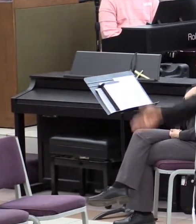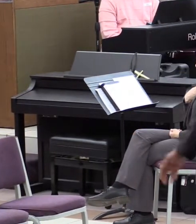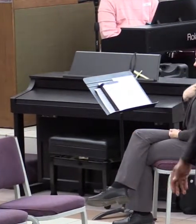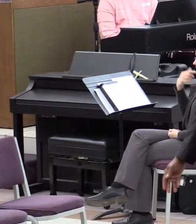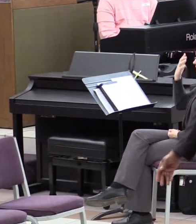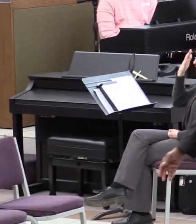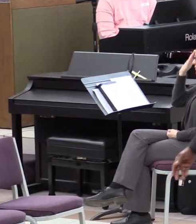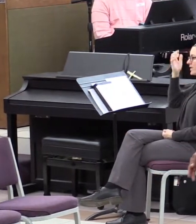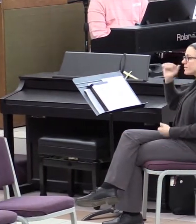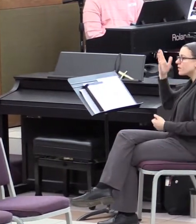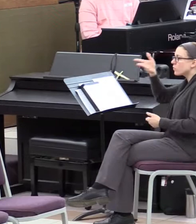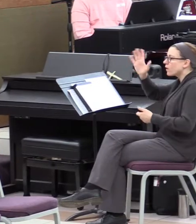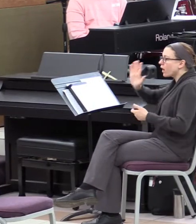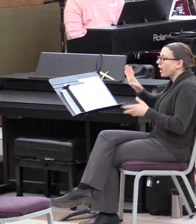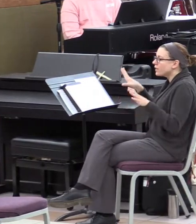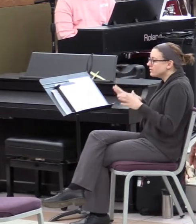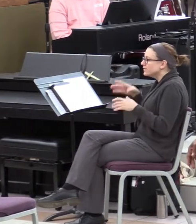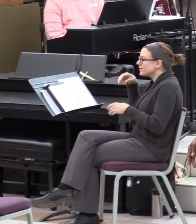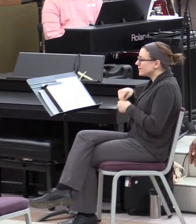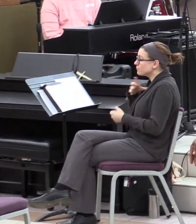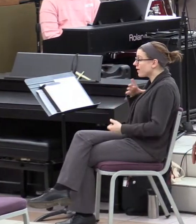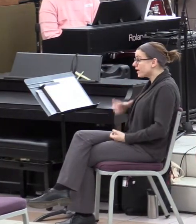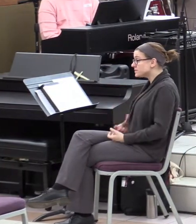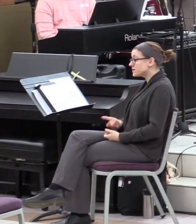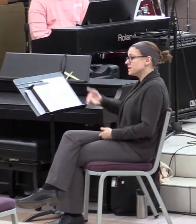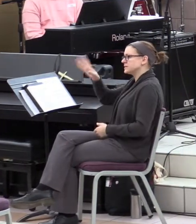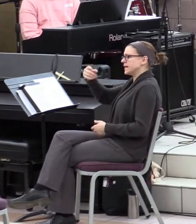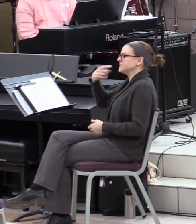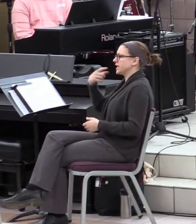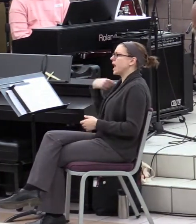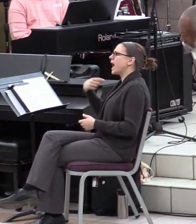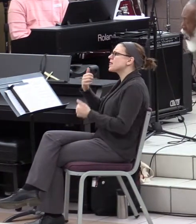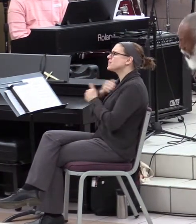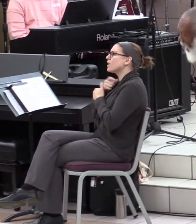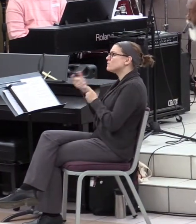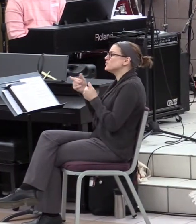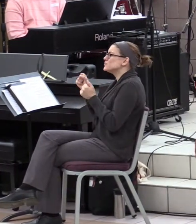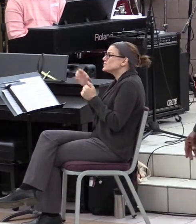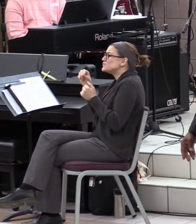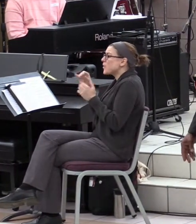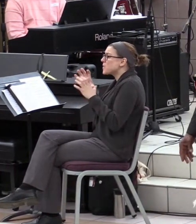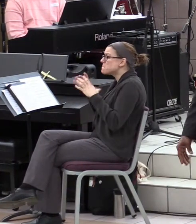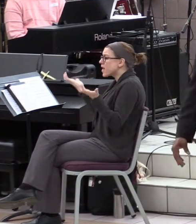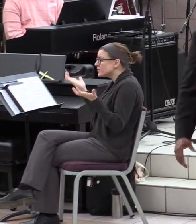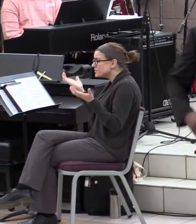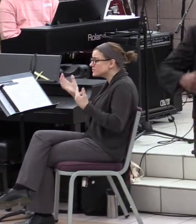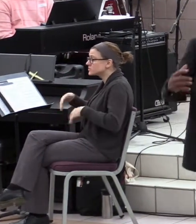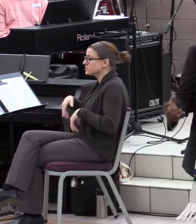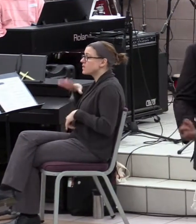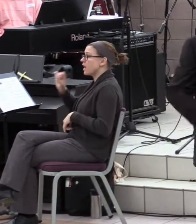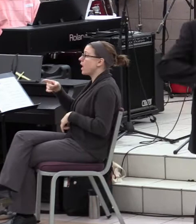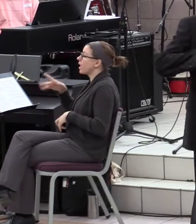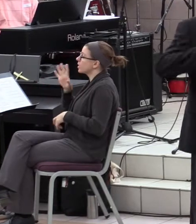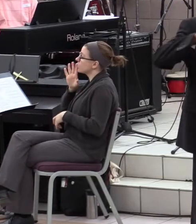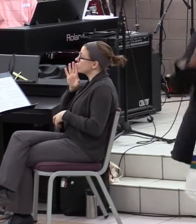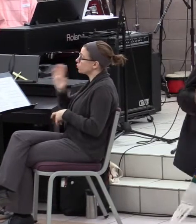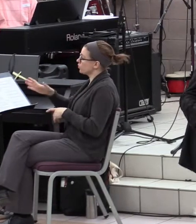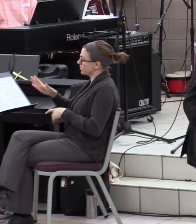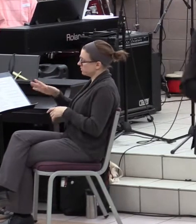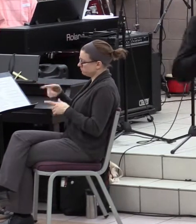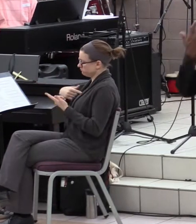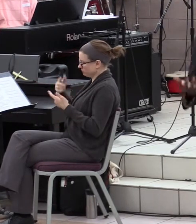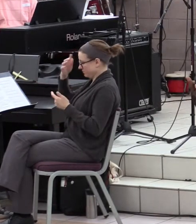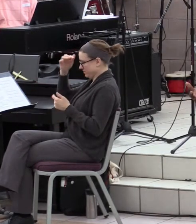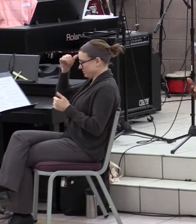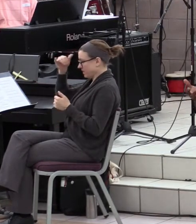Because that's what God did in Christ. God said, I love you so much that I'm going to become incarnate,